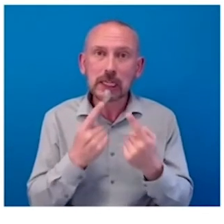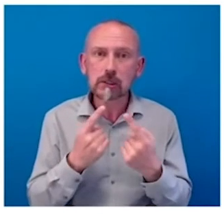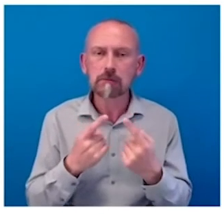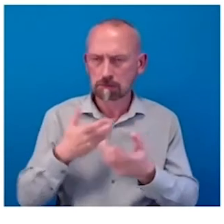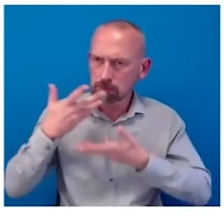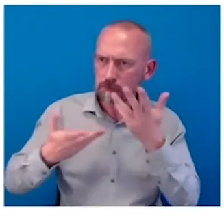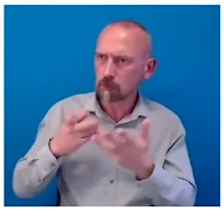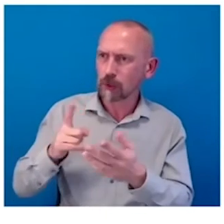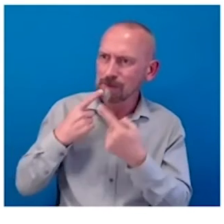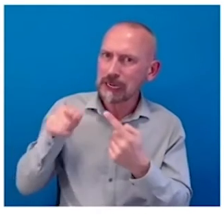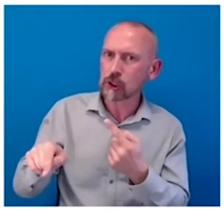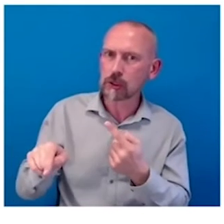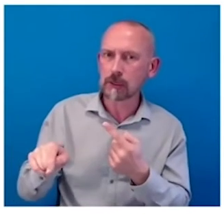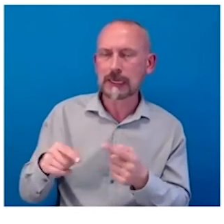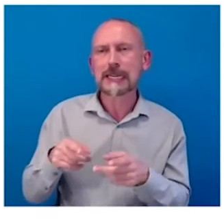link text.